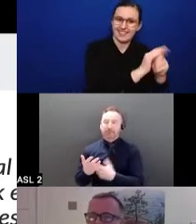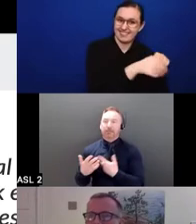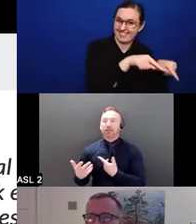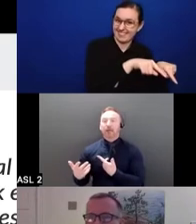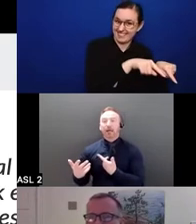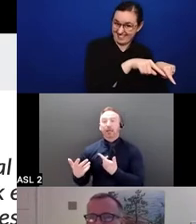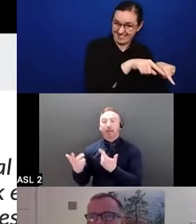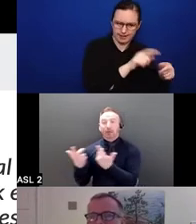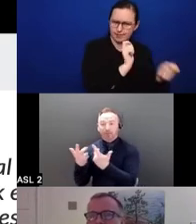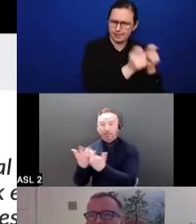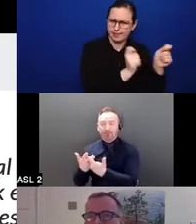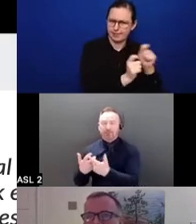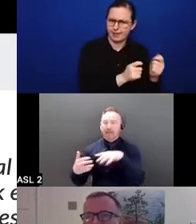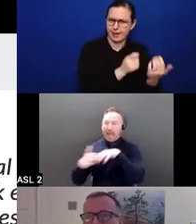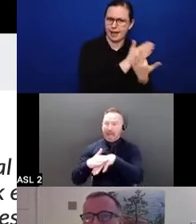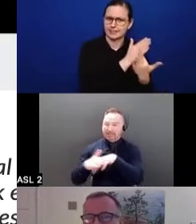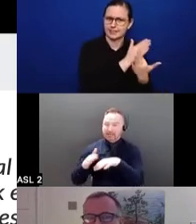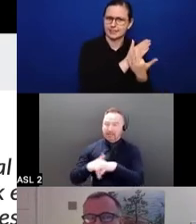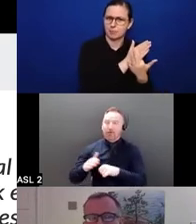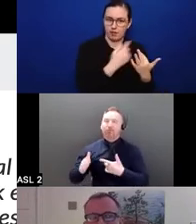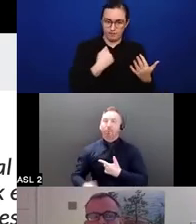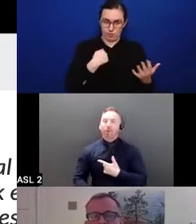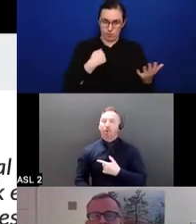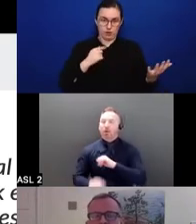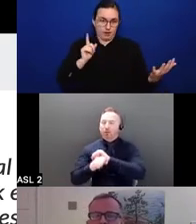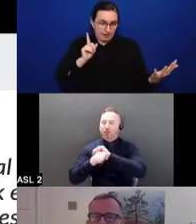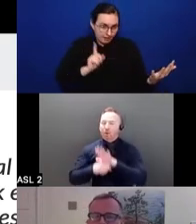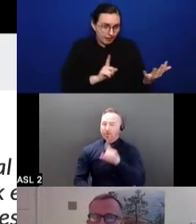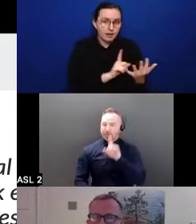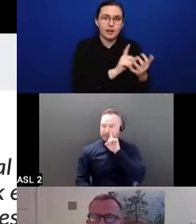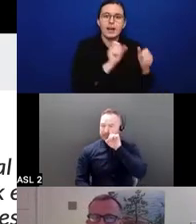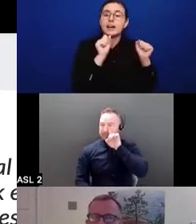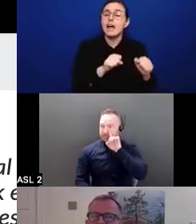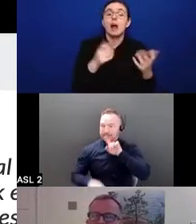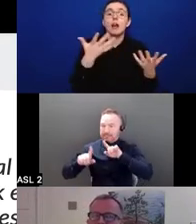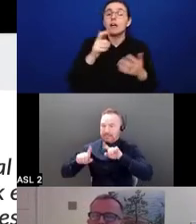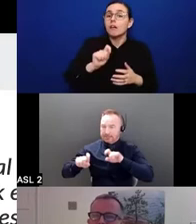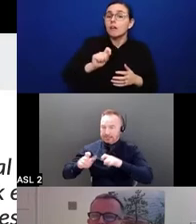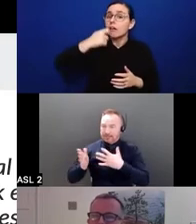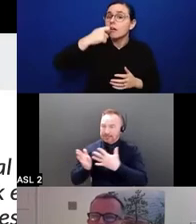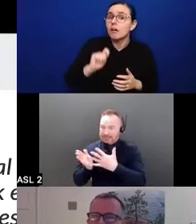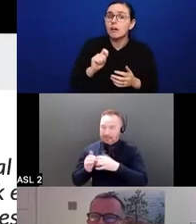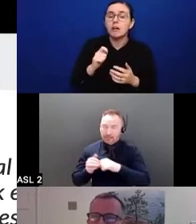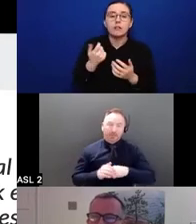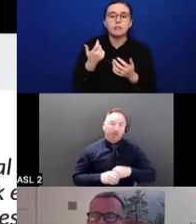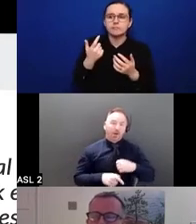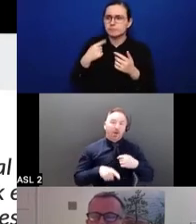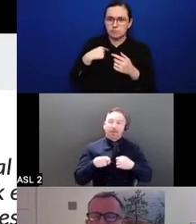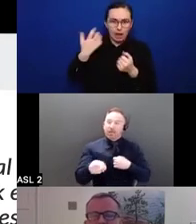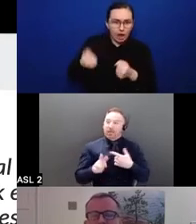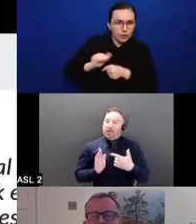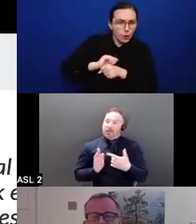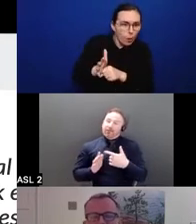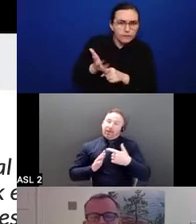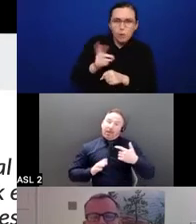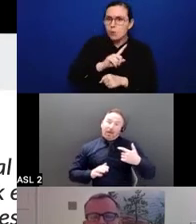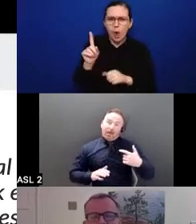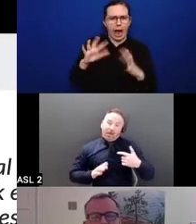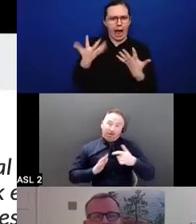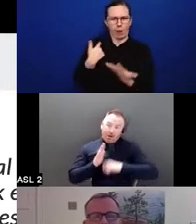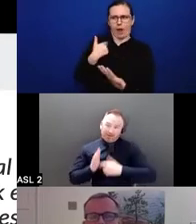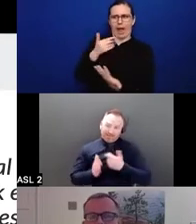testing facilities for COVID-19. So showing some of the specific ways in which Article 19 is reflected in the